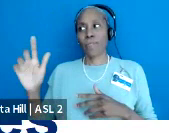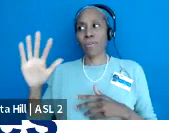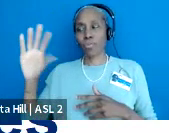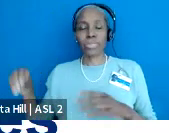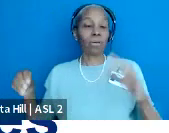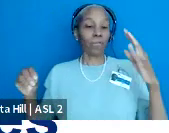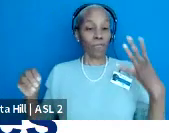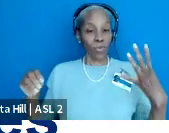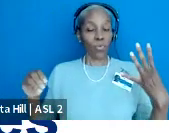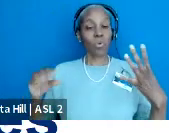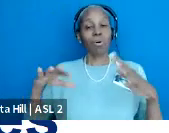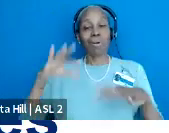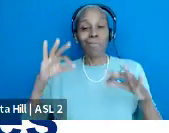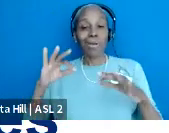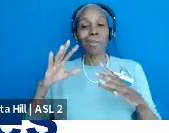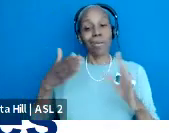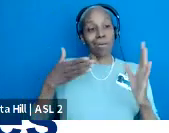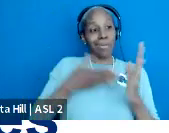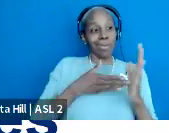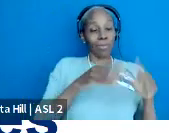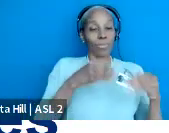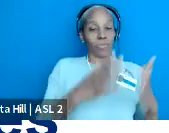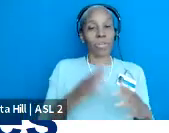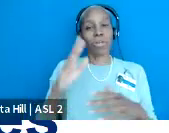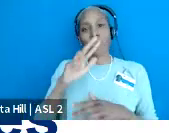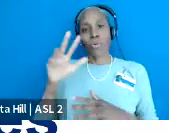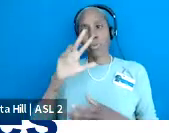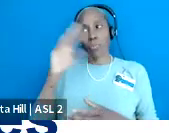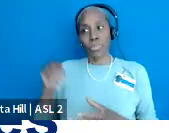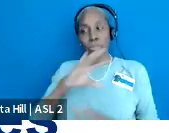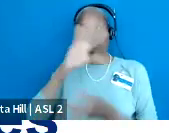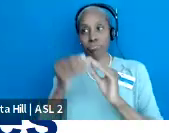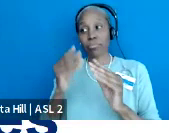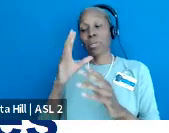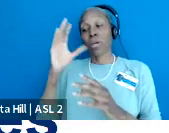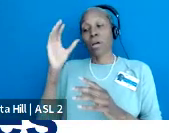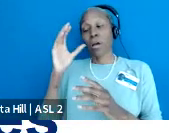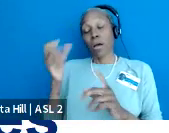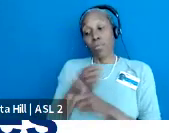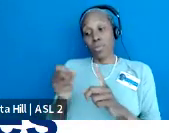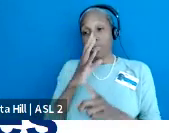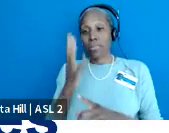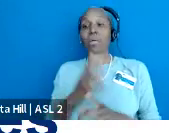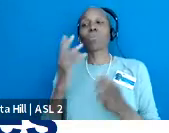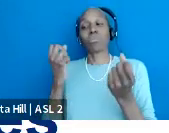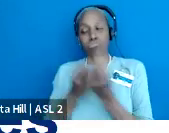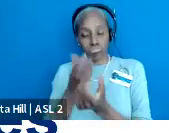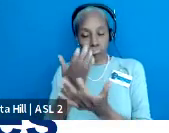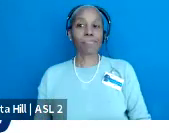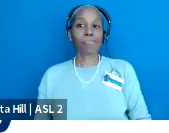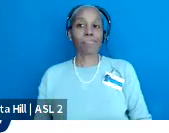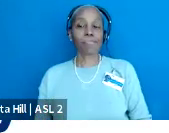as category four finding against the provider. Approximately 33% of abuse neglect allegations are substantiated.